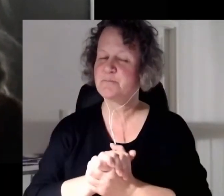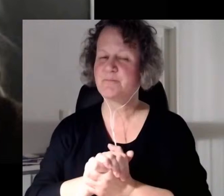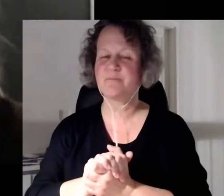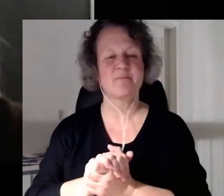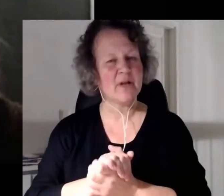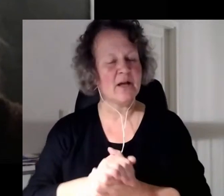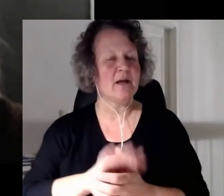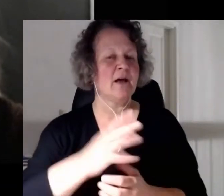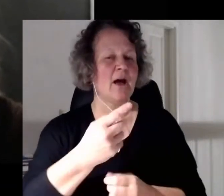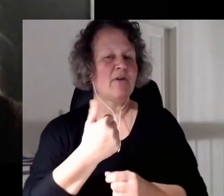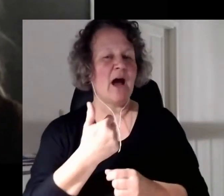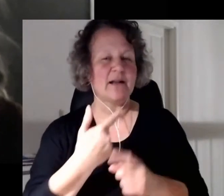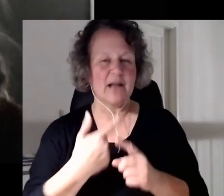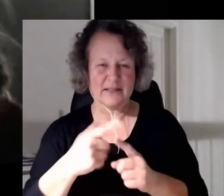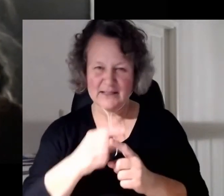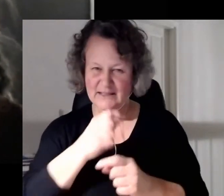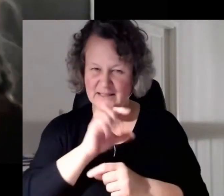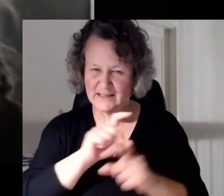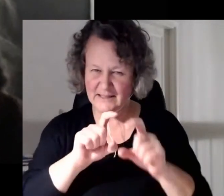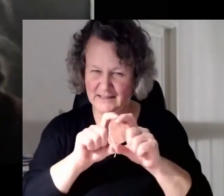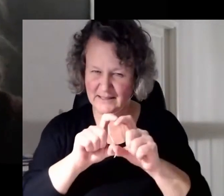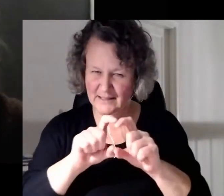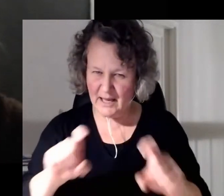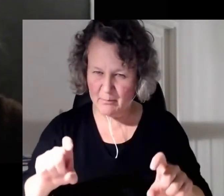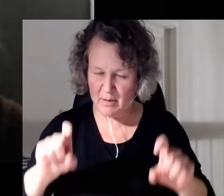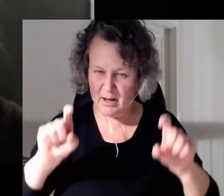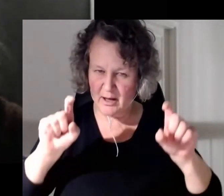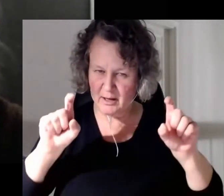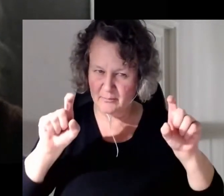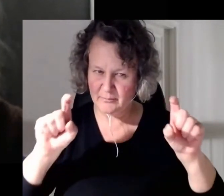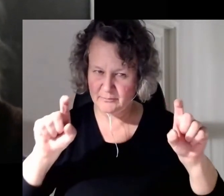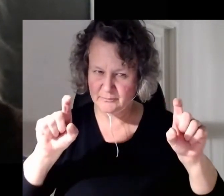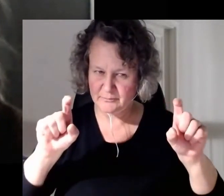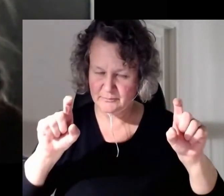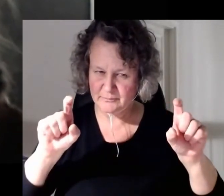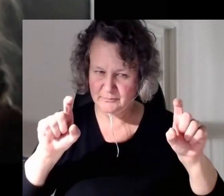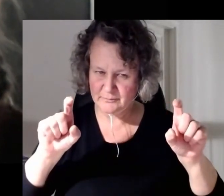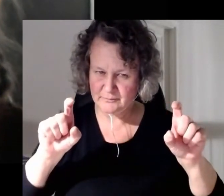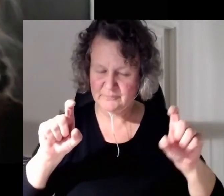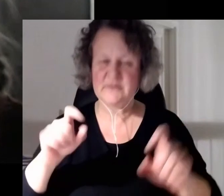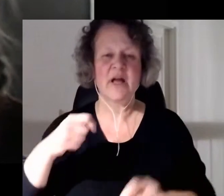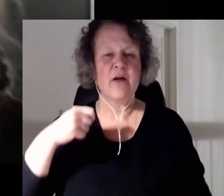And just one more topic. We were talking about